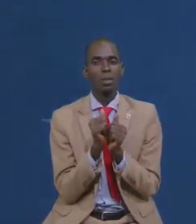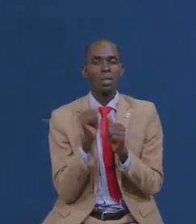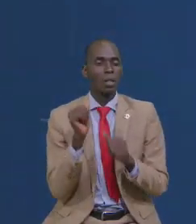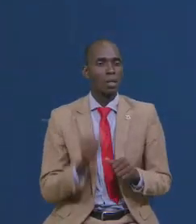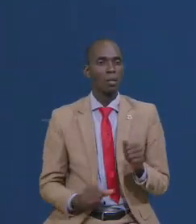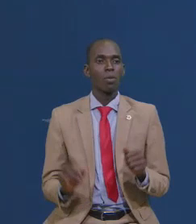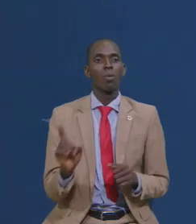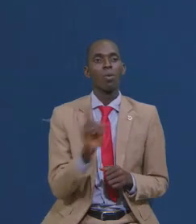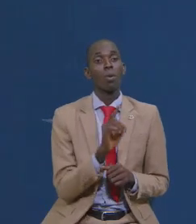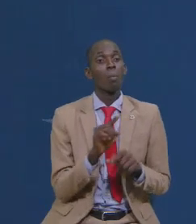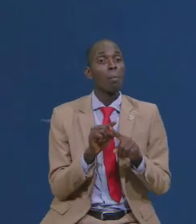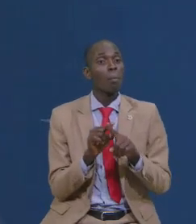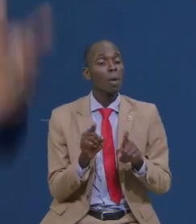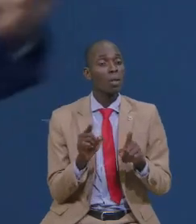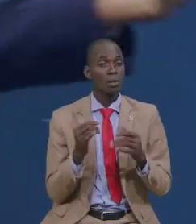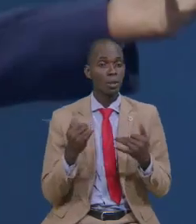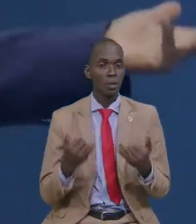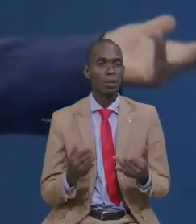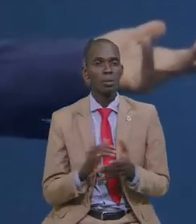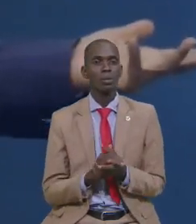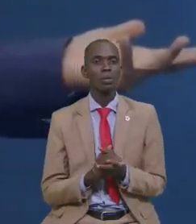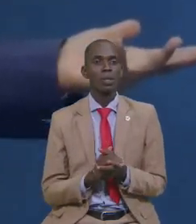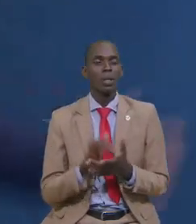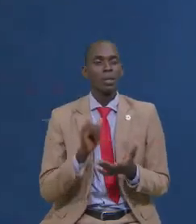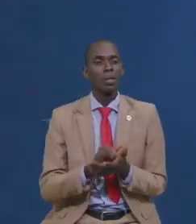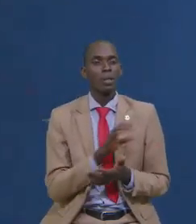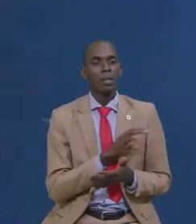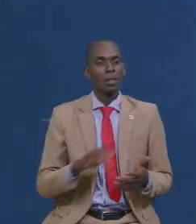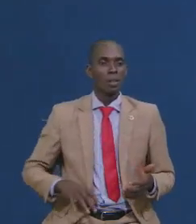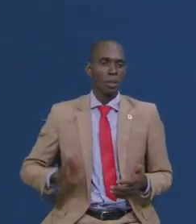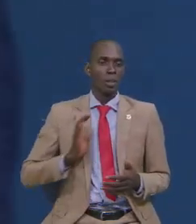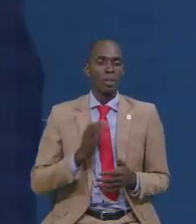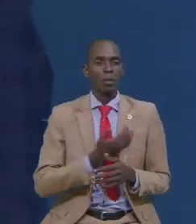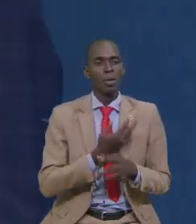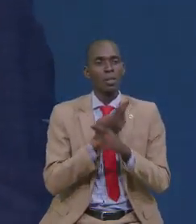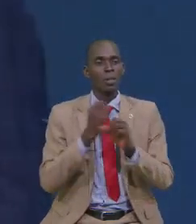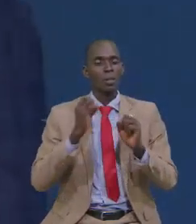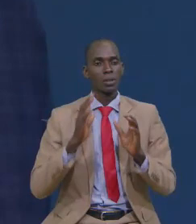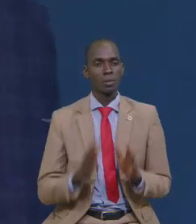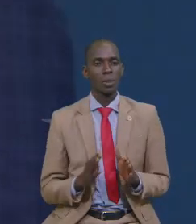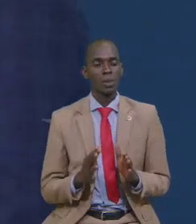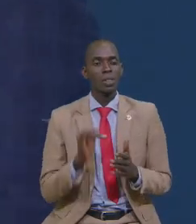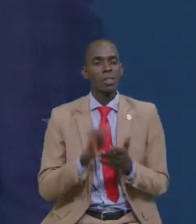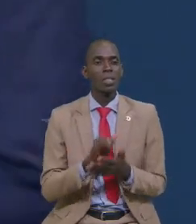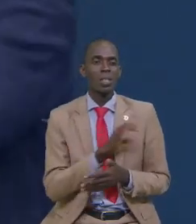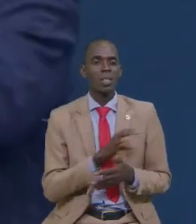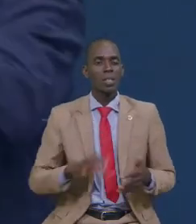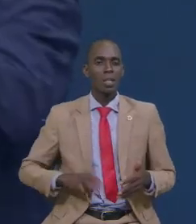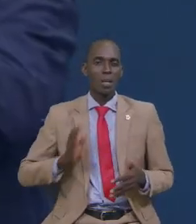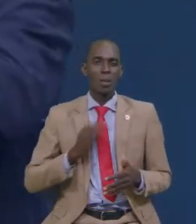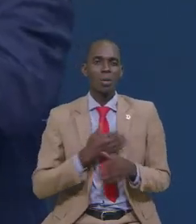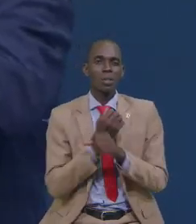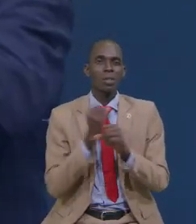everyone. But now that Christ our Redeemer, that Christ our Savior